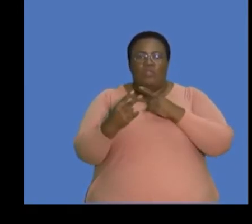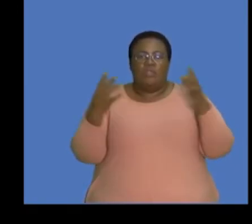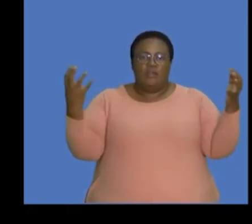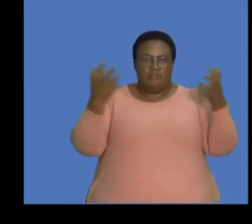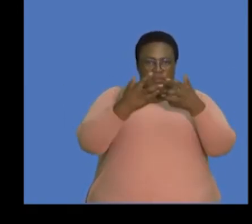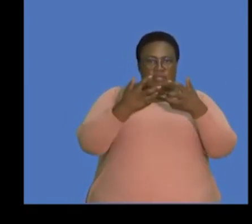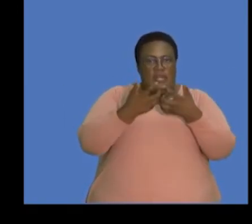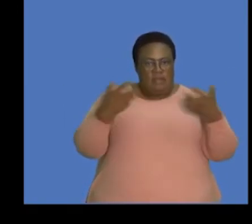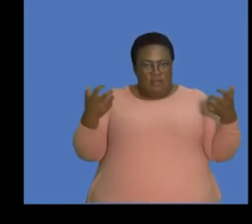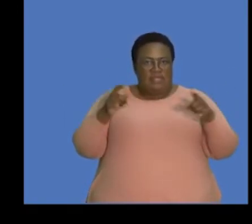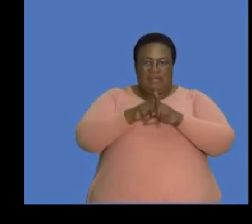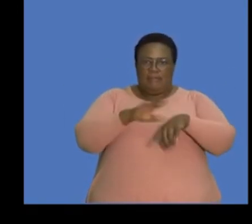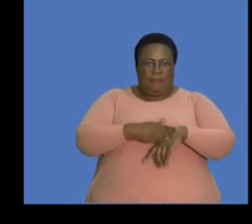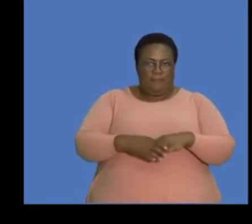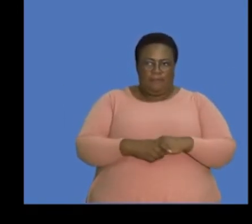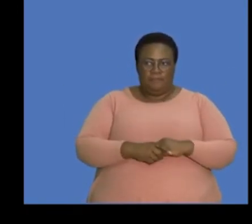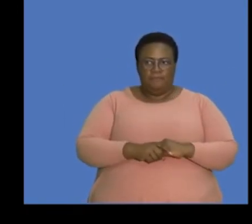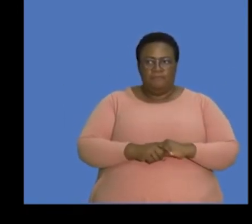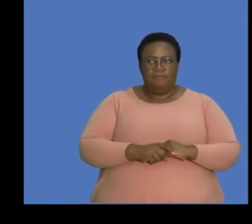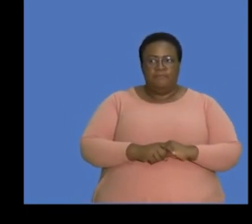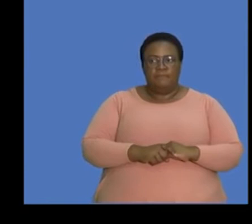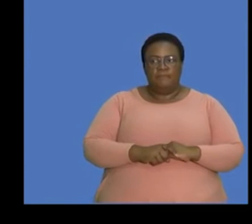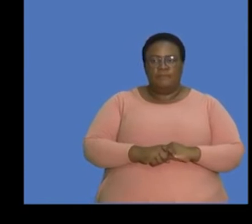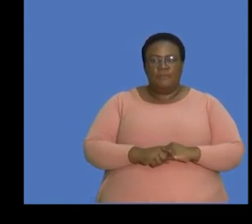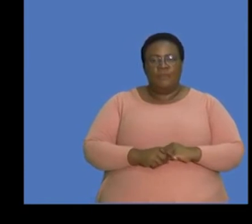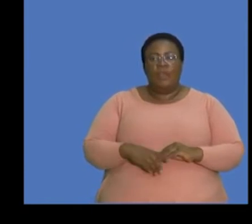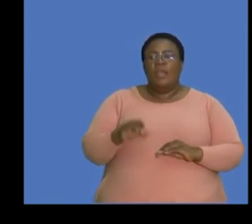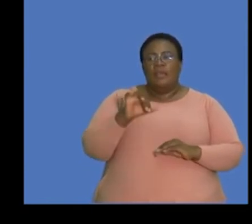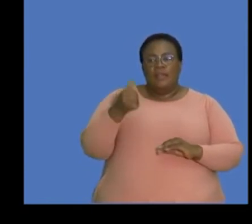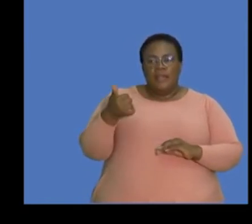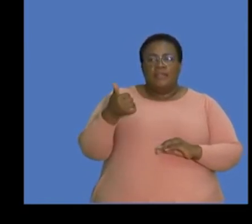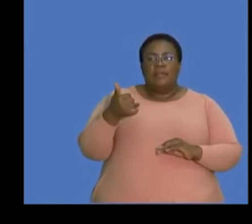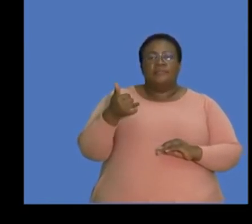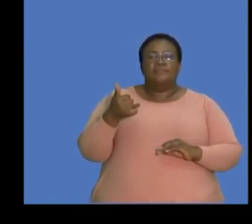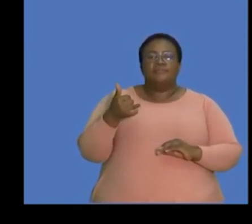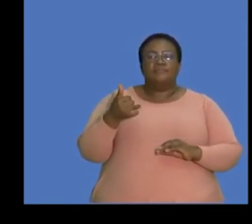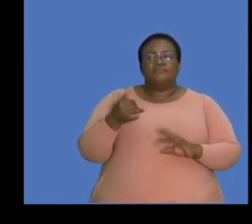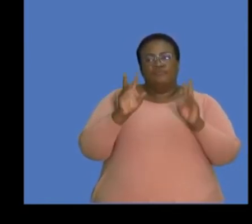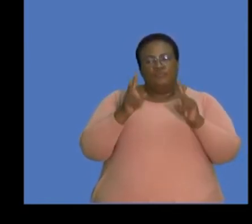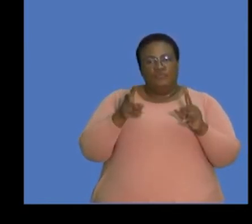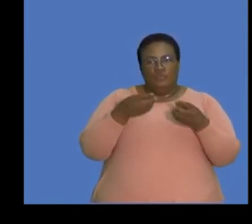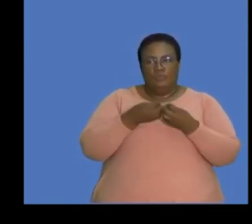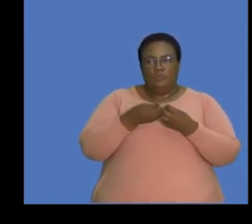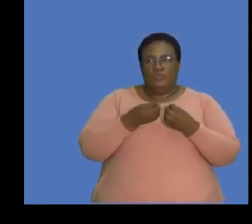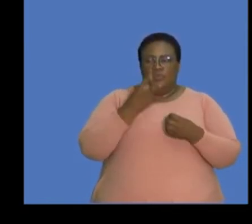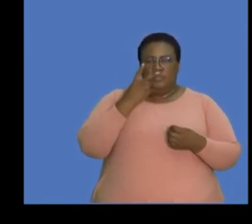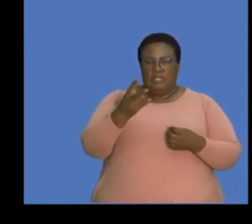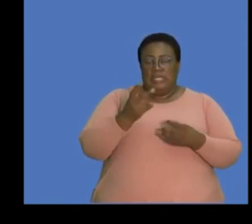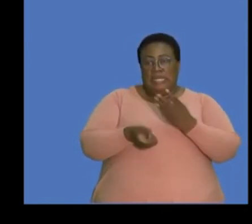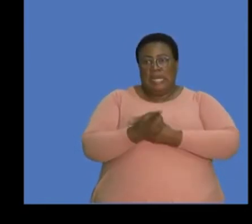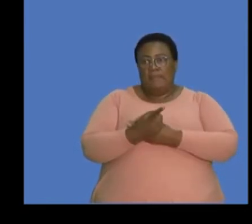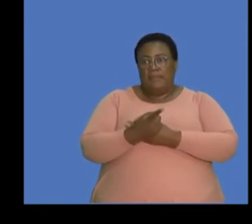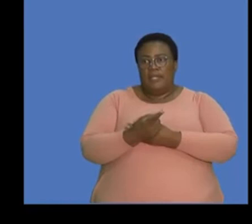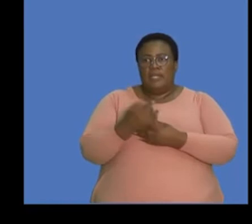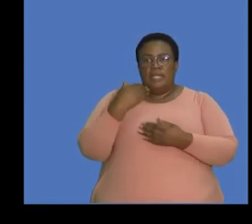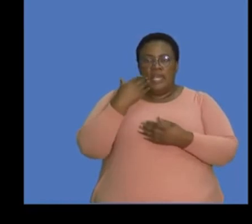as repulsion. Okay. Right. And then another very common observation happens when